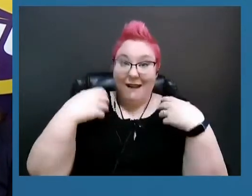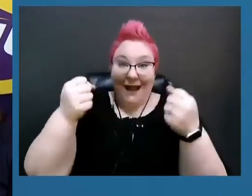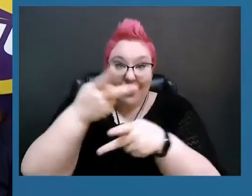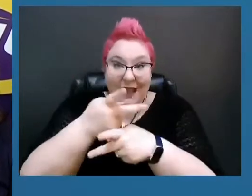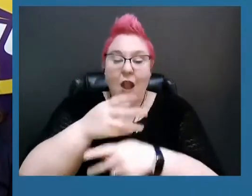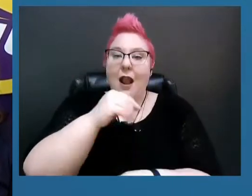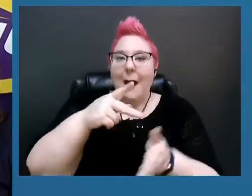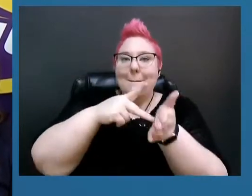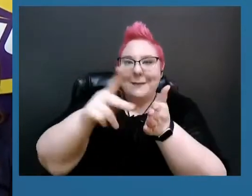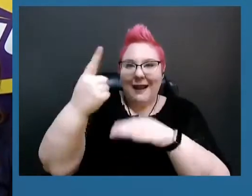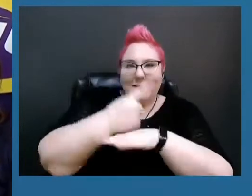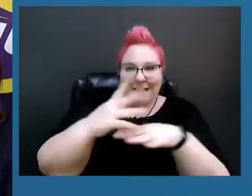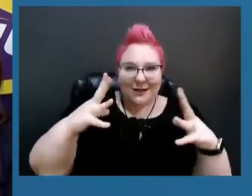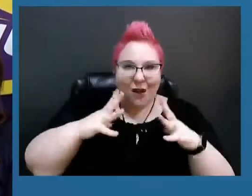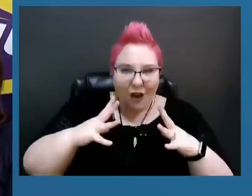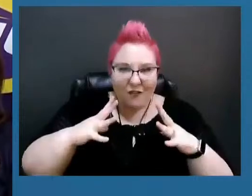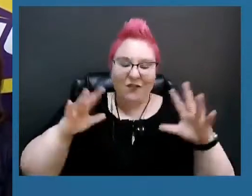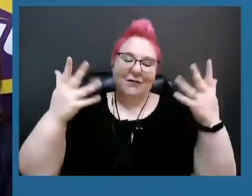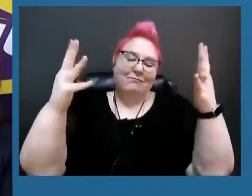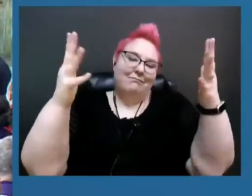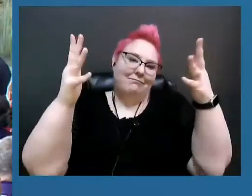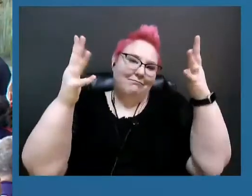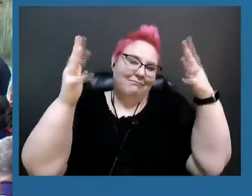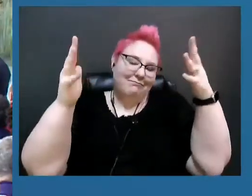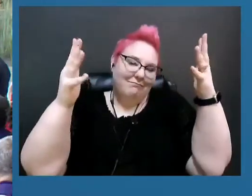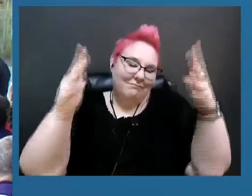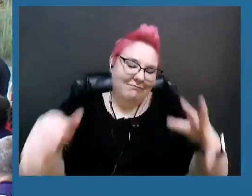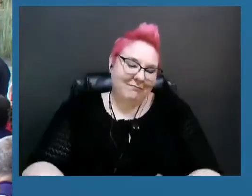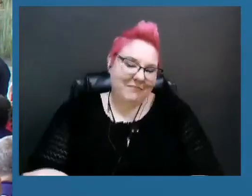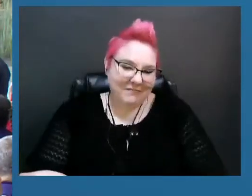off. Let's give it up for that.